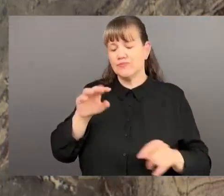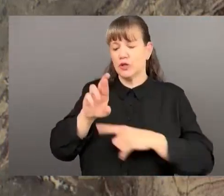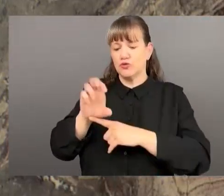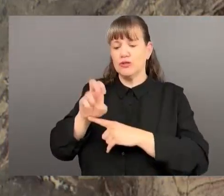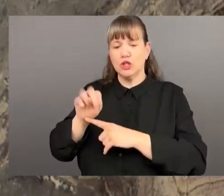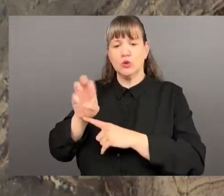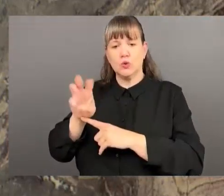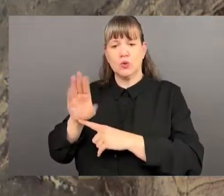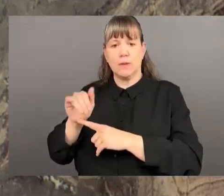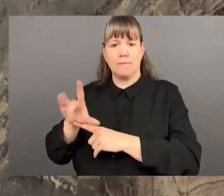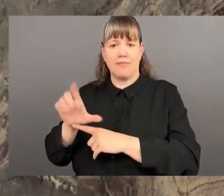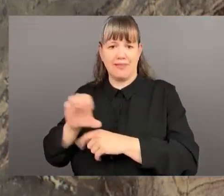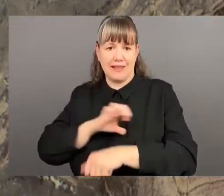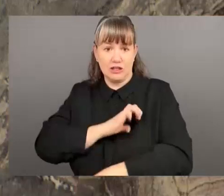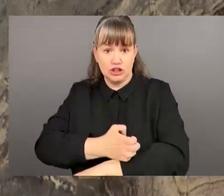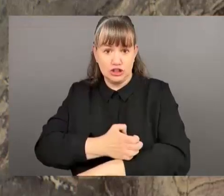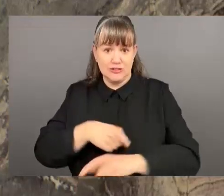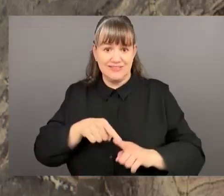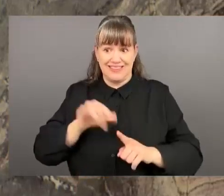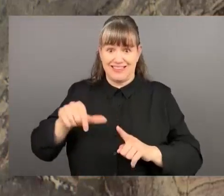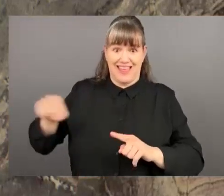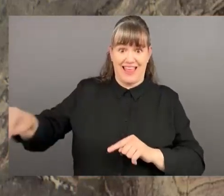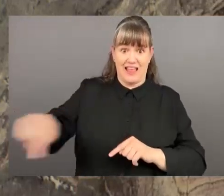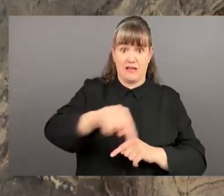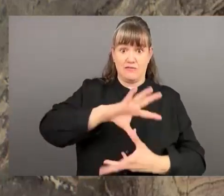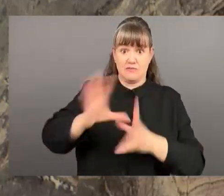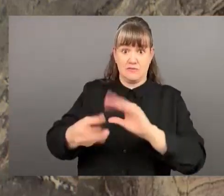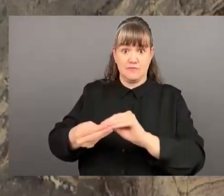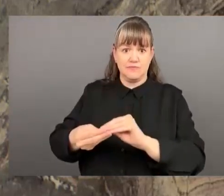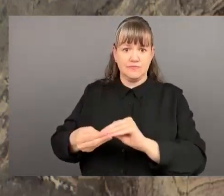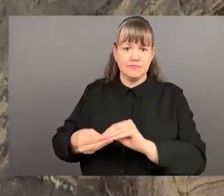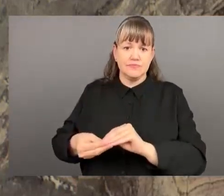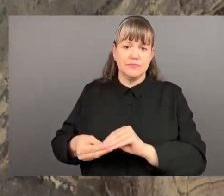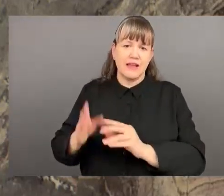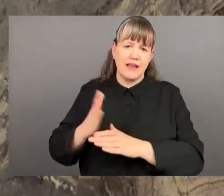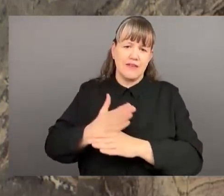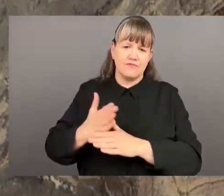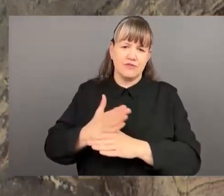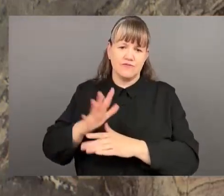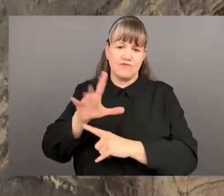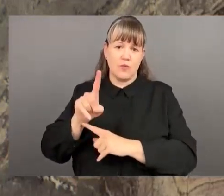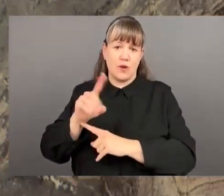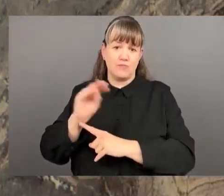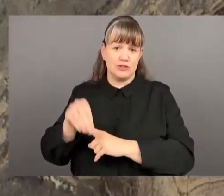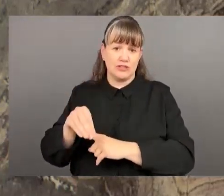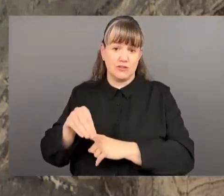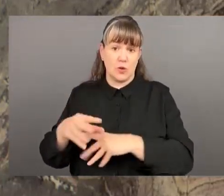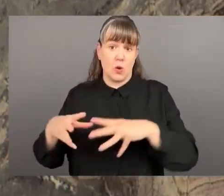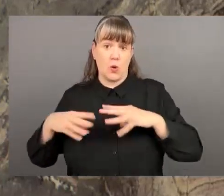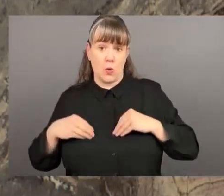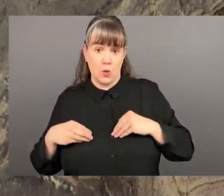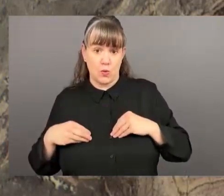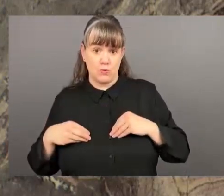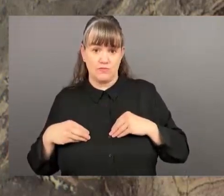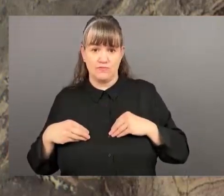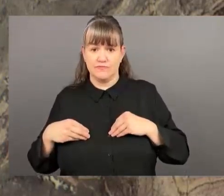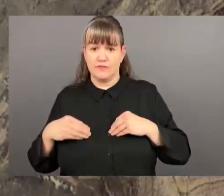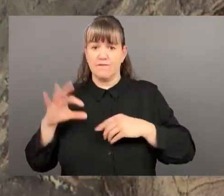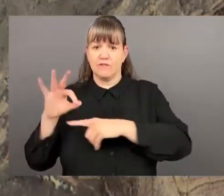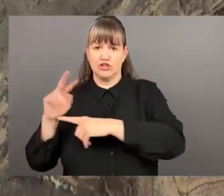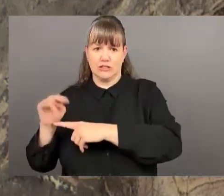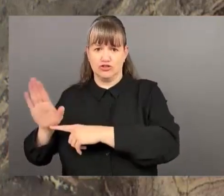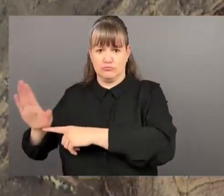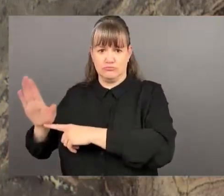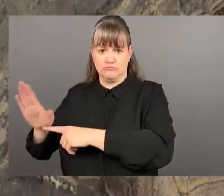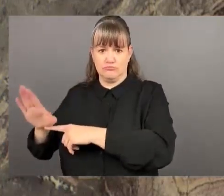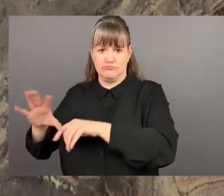on average, by First Nations in this province, which indicates our determination to ensure that the wealth created in BC